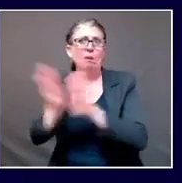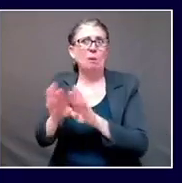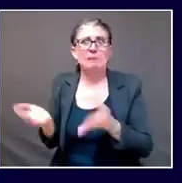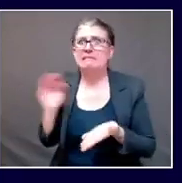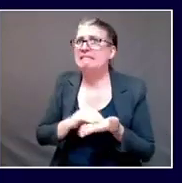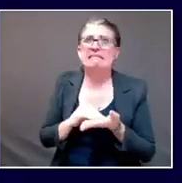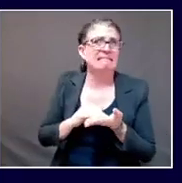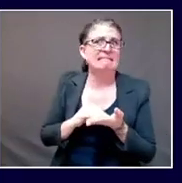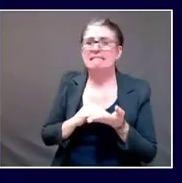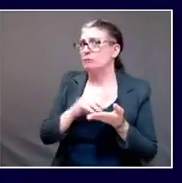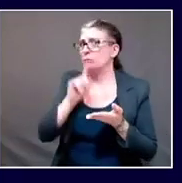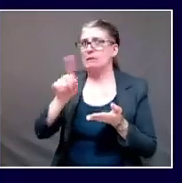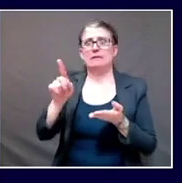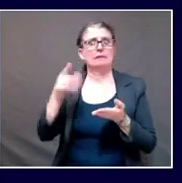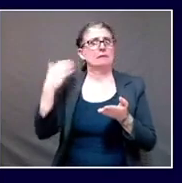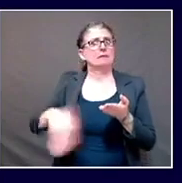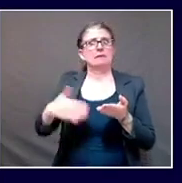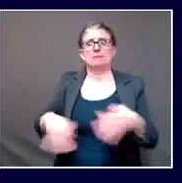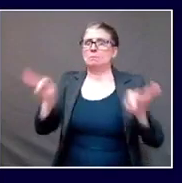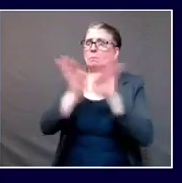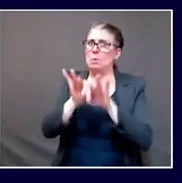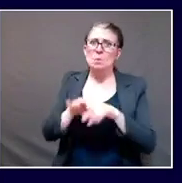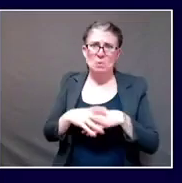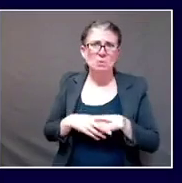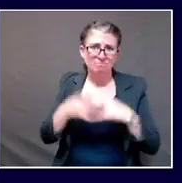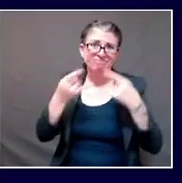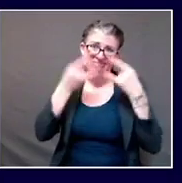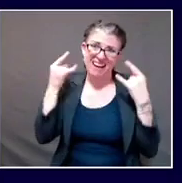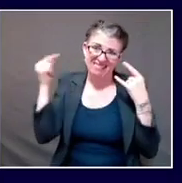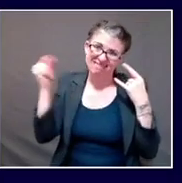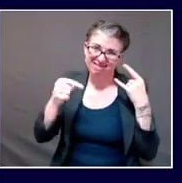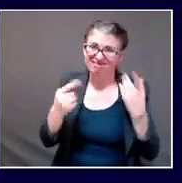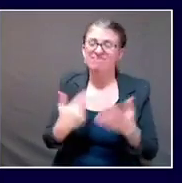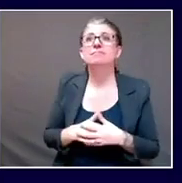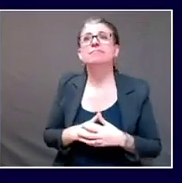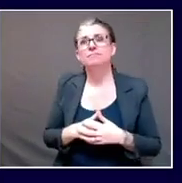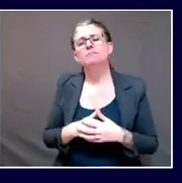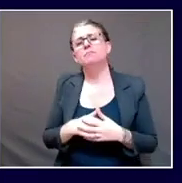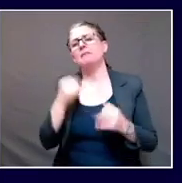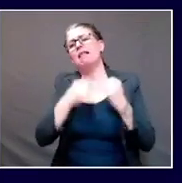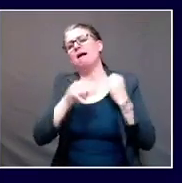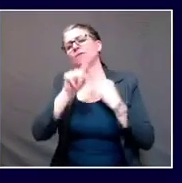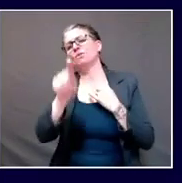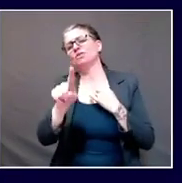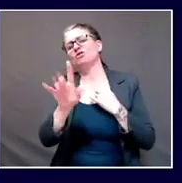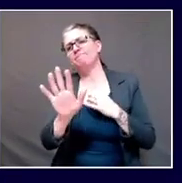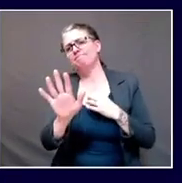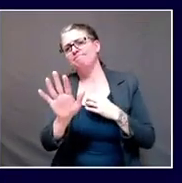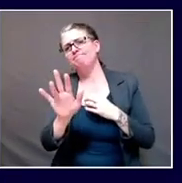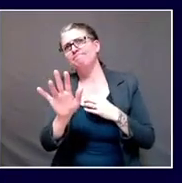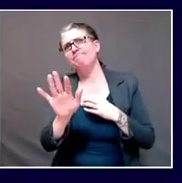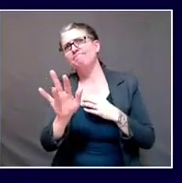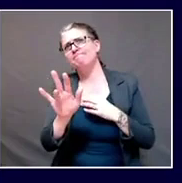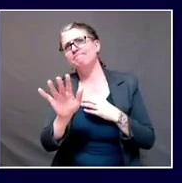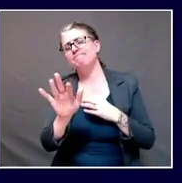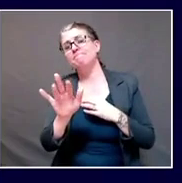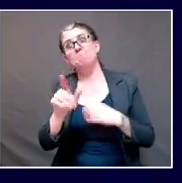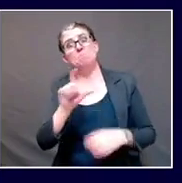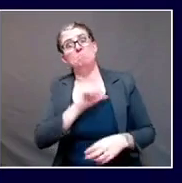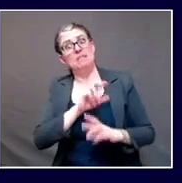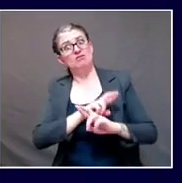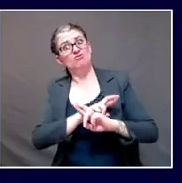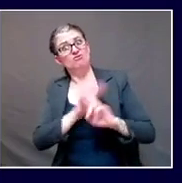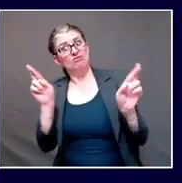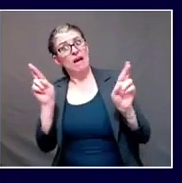And lastly, and back to the governor or to either of you, you said that police stand ready to step in. You know, we've seen in other states that